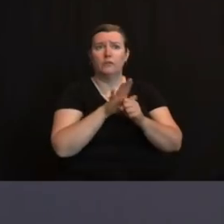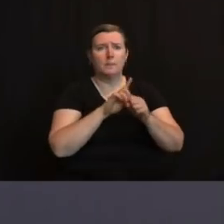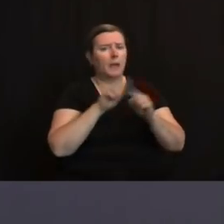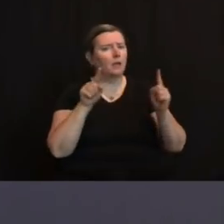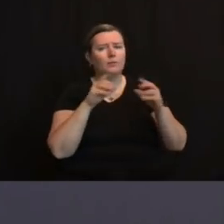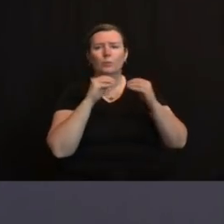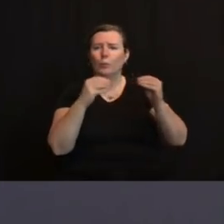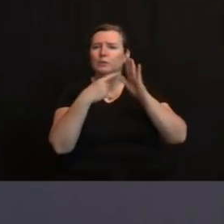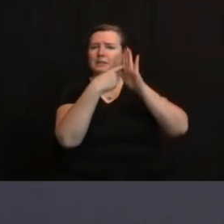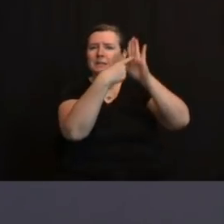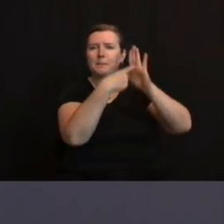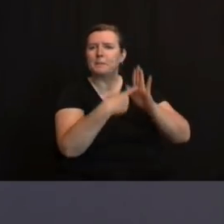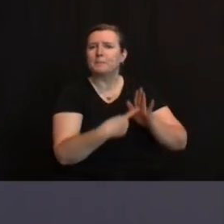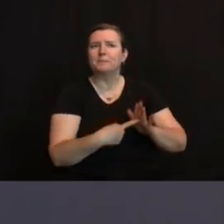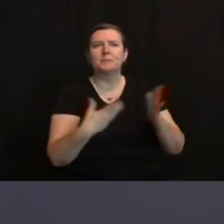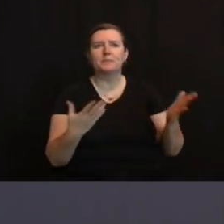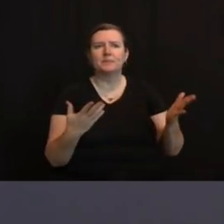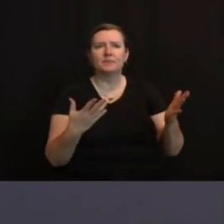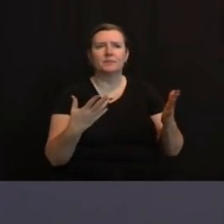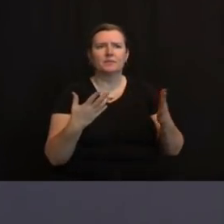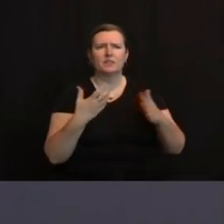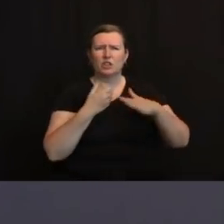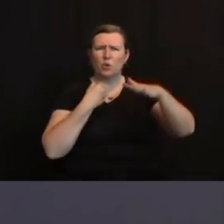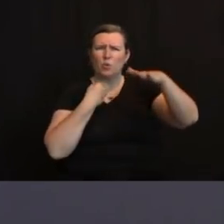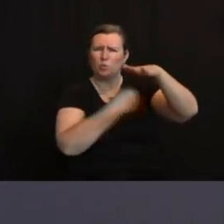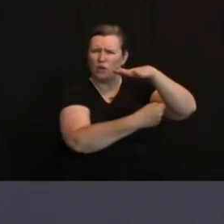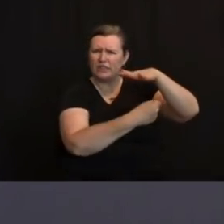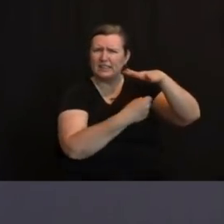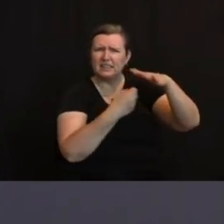to quarantine at work by wearing masks?